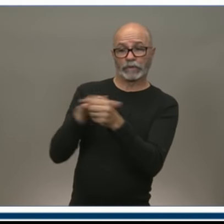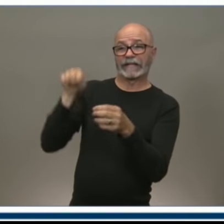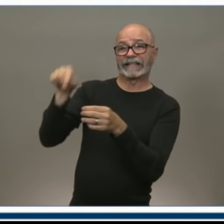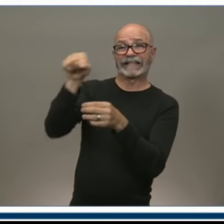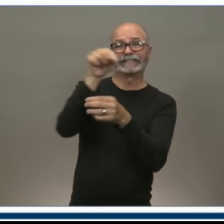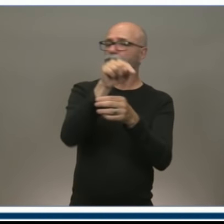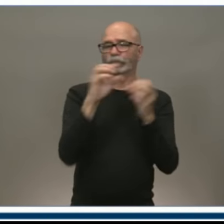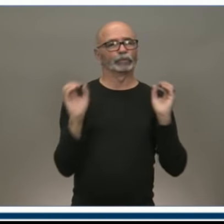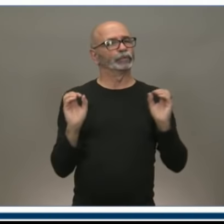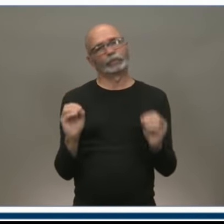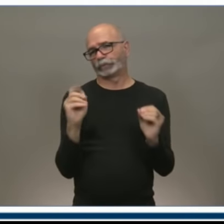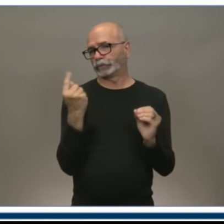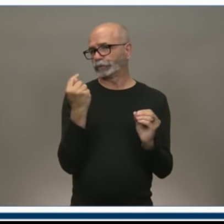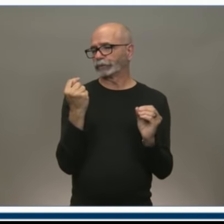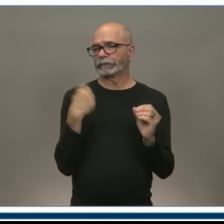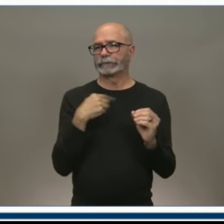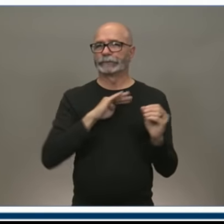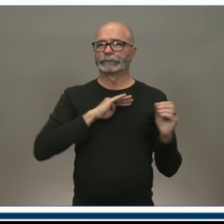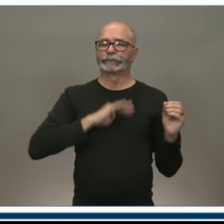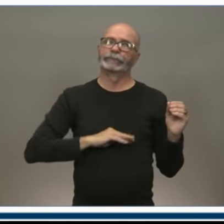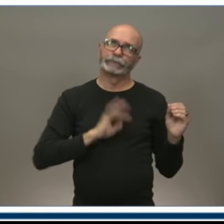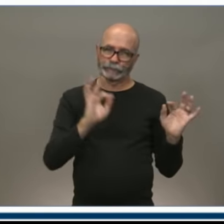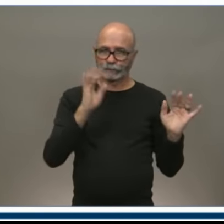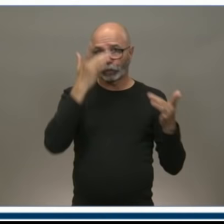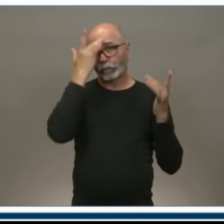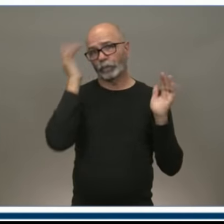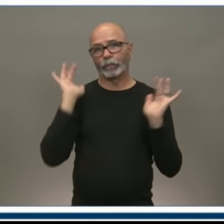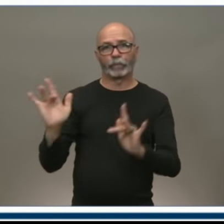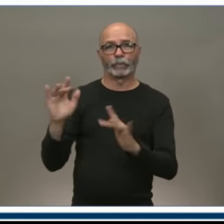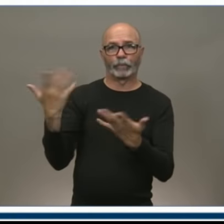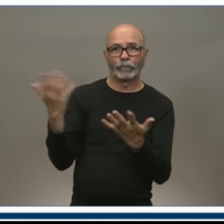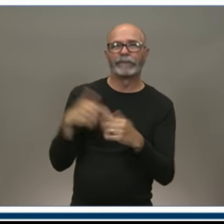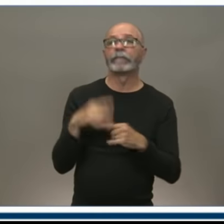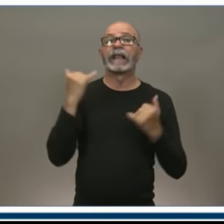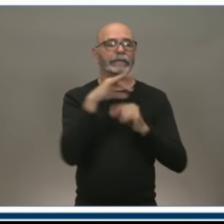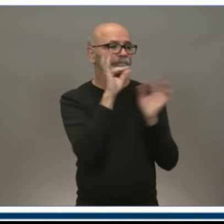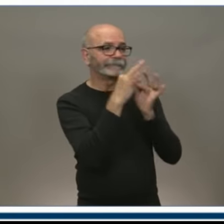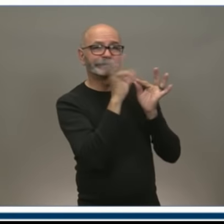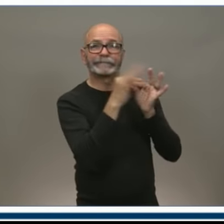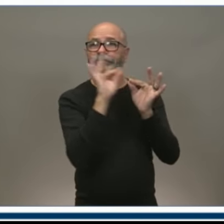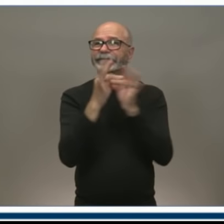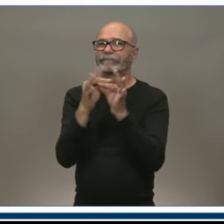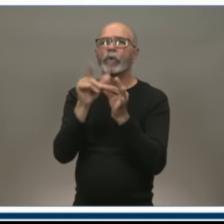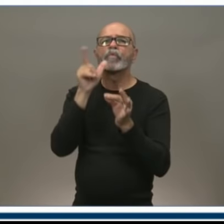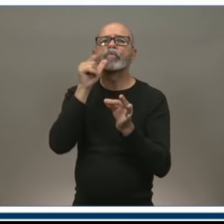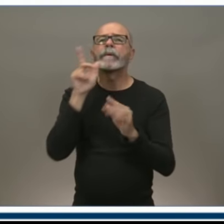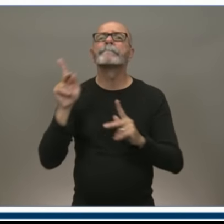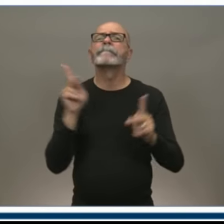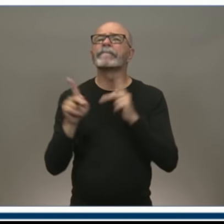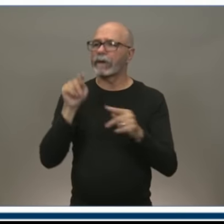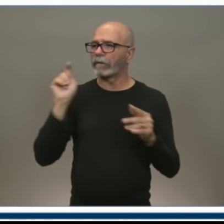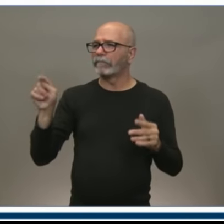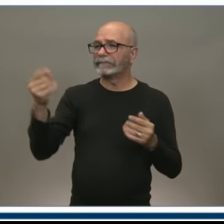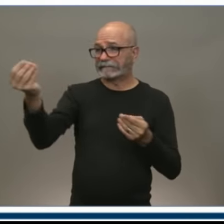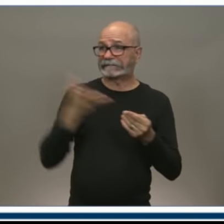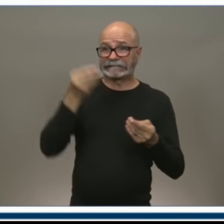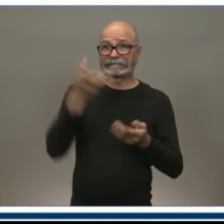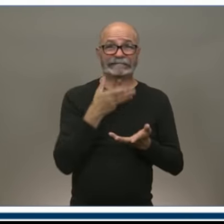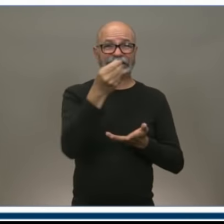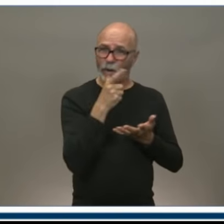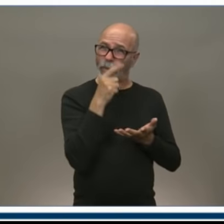Tuesday. And we've had good uptake on the testing as our number of, you know, that we I just shared about the number of people